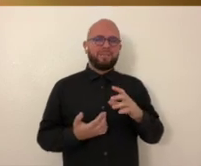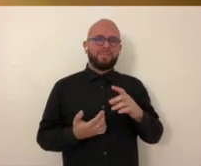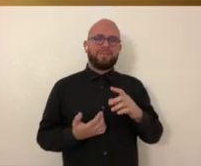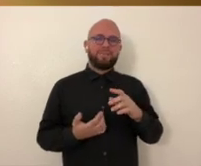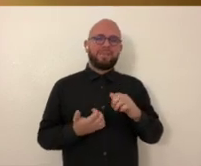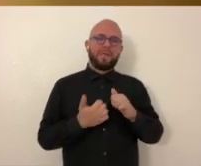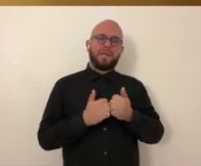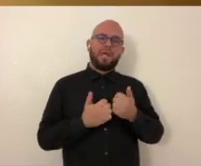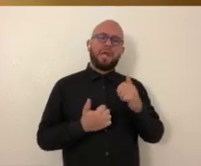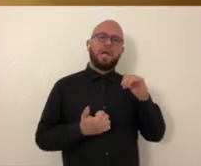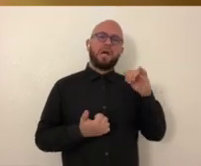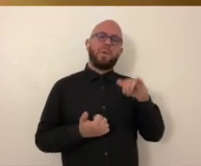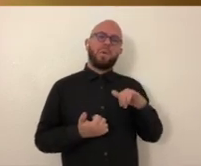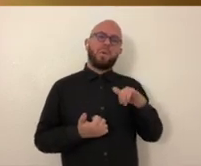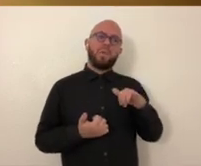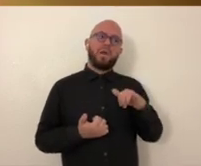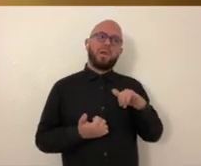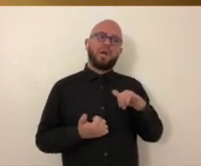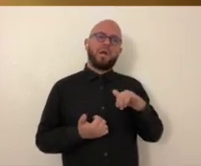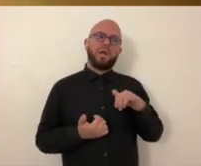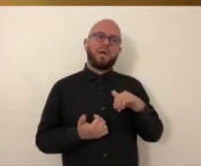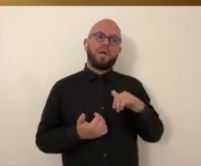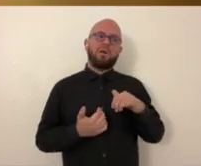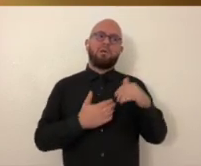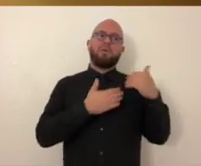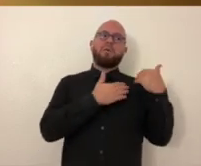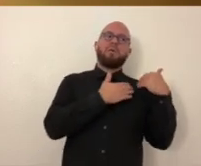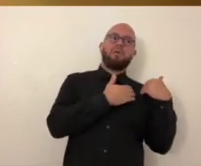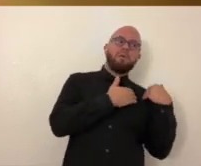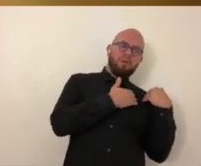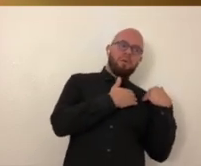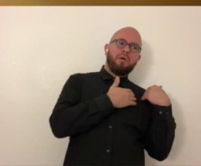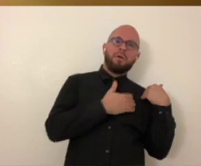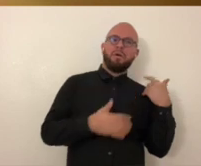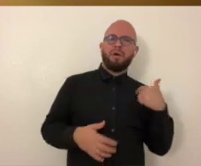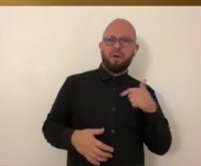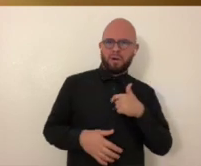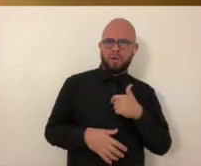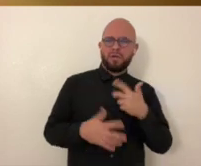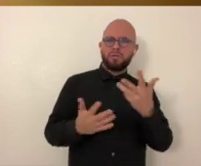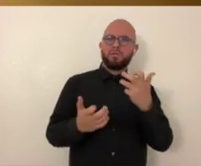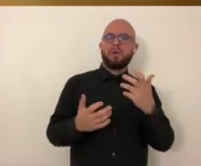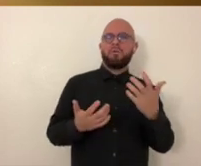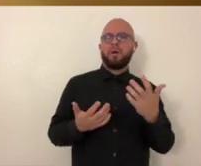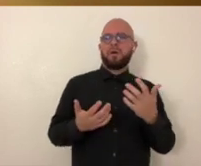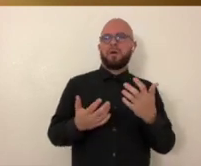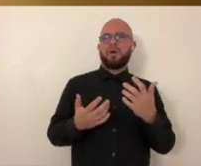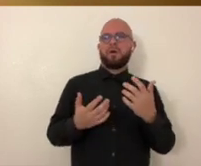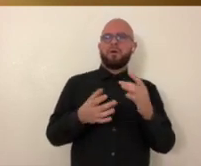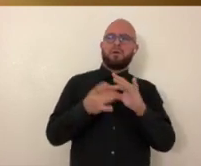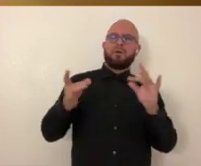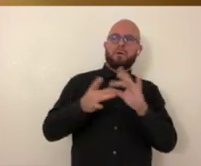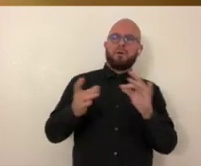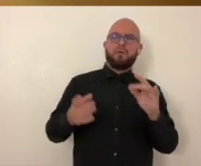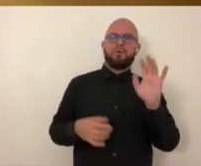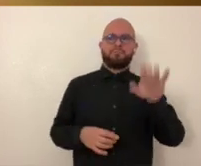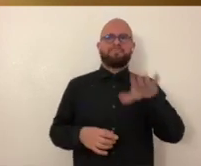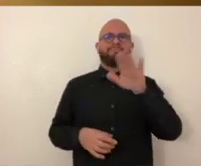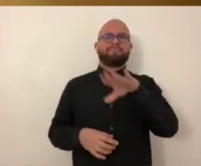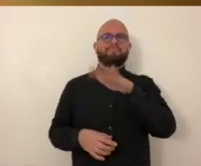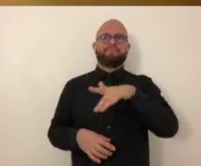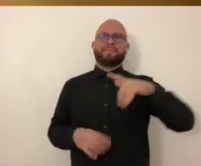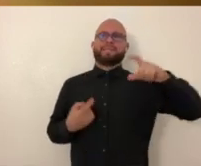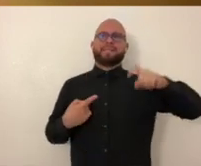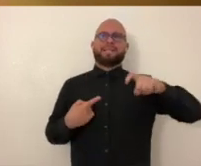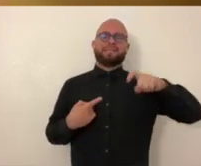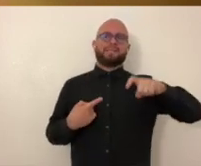plastic straws, and how it's kind of been put on us, but that I kind of want to